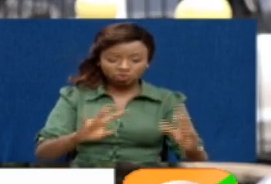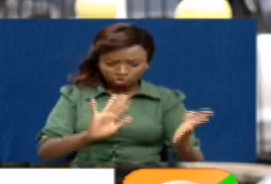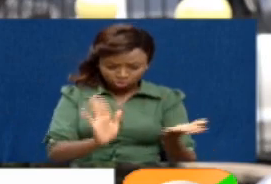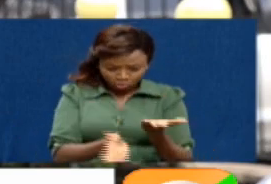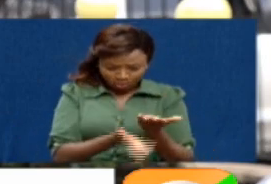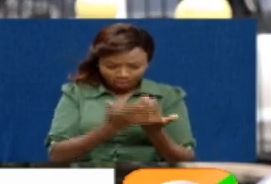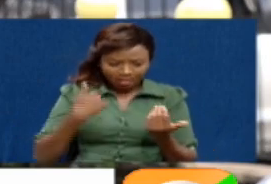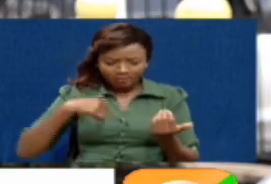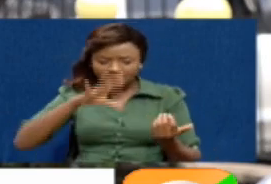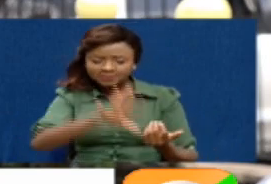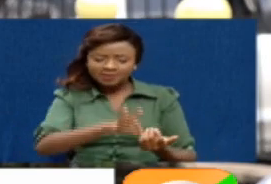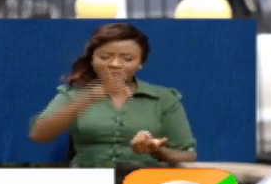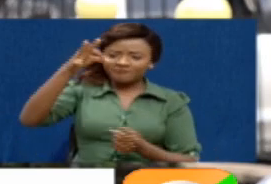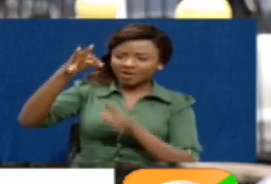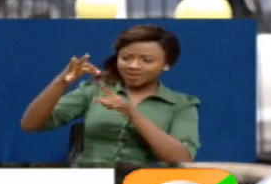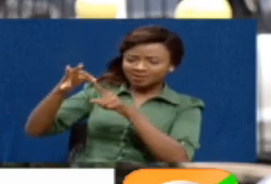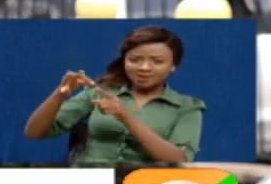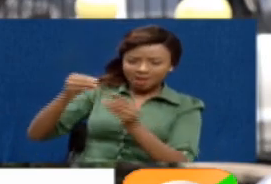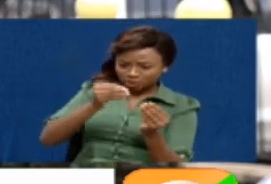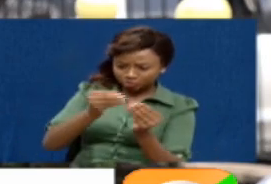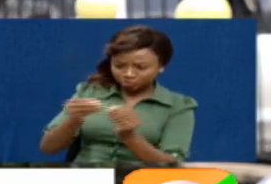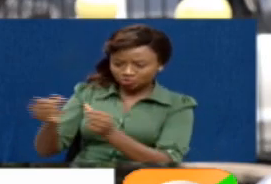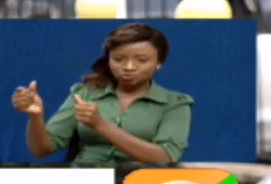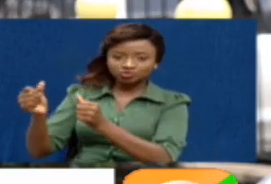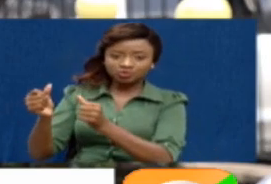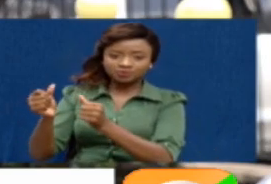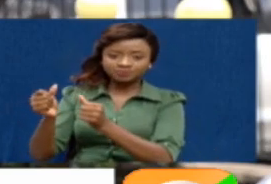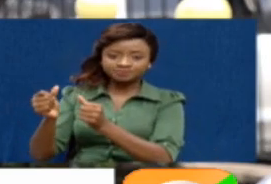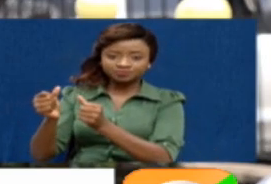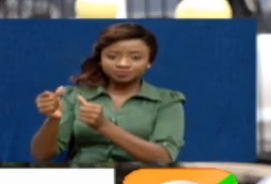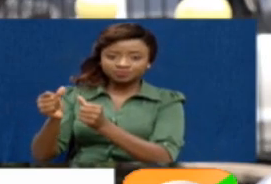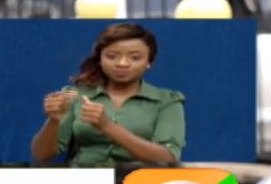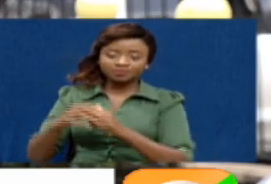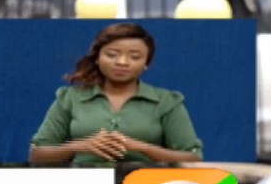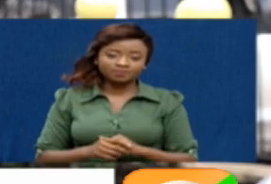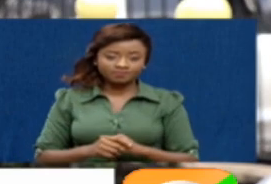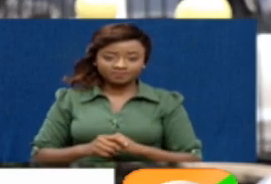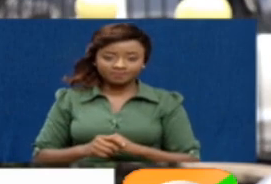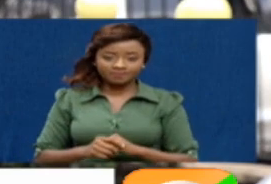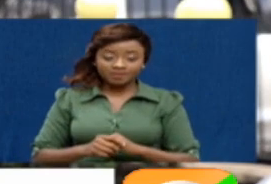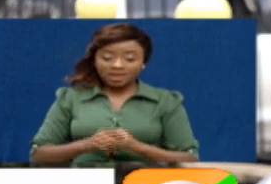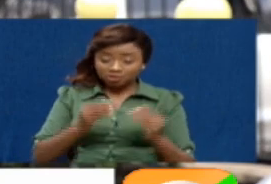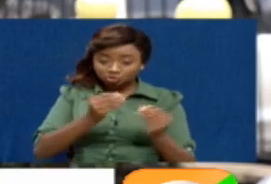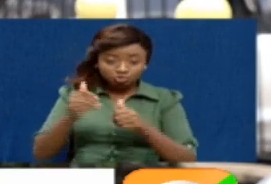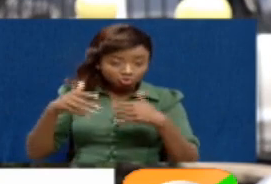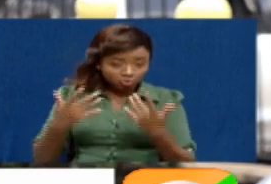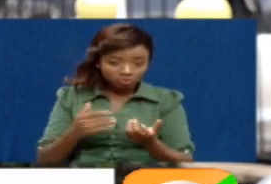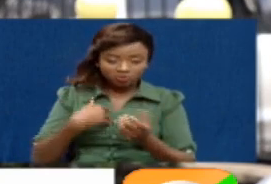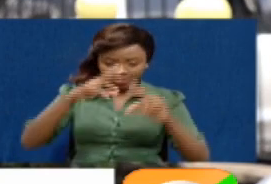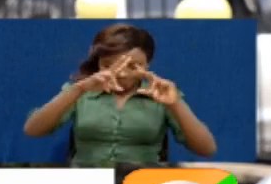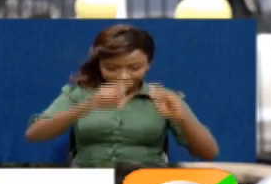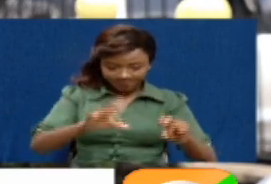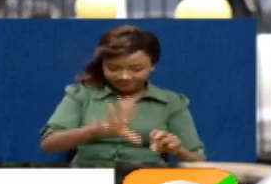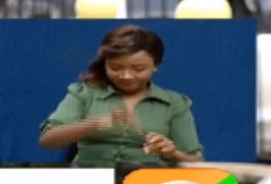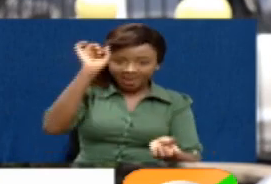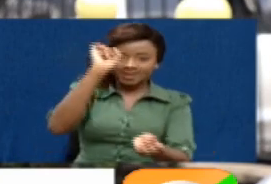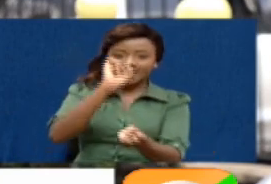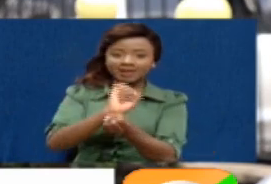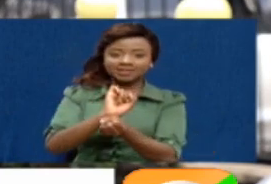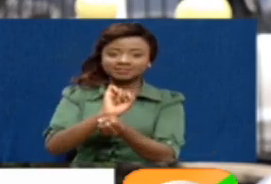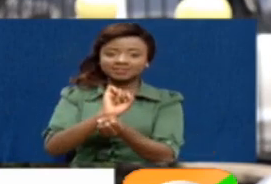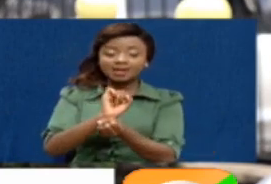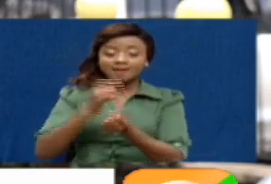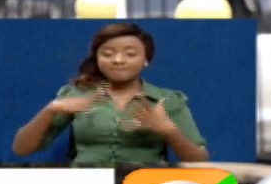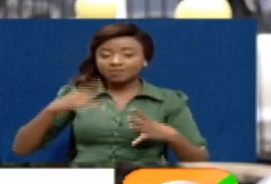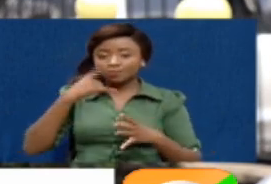to come up with an arrest, all right, to investigate and arrest those culpable, those found culpable